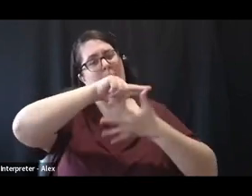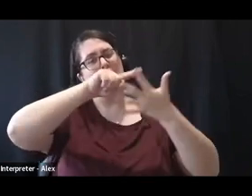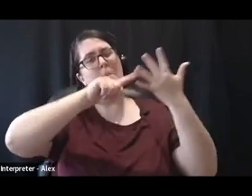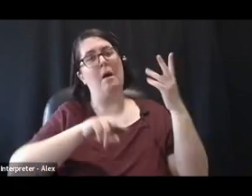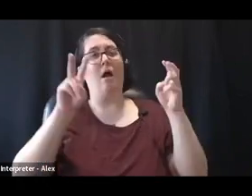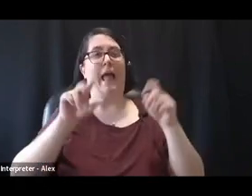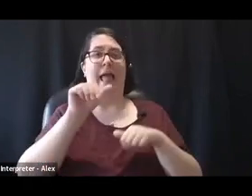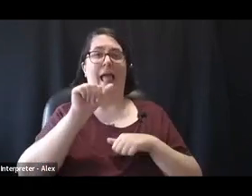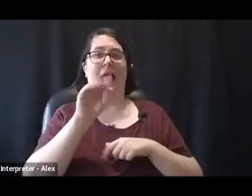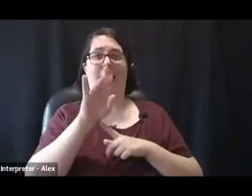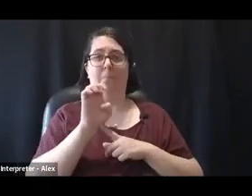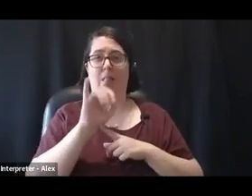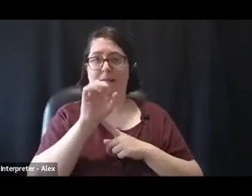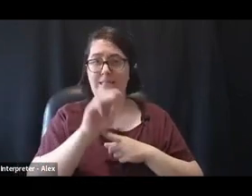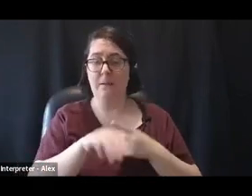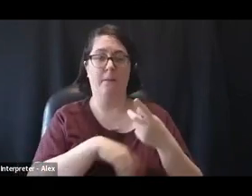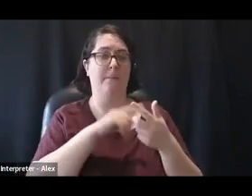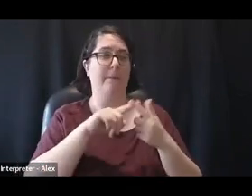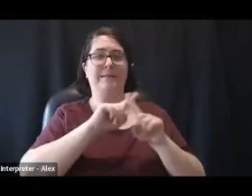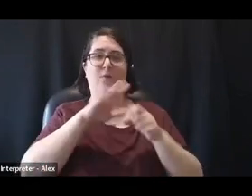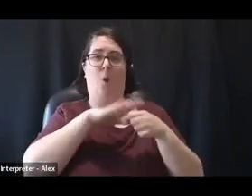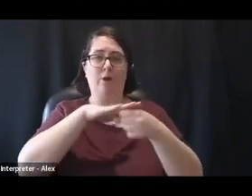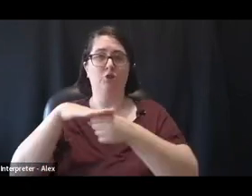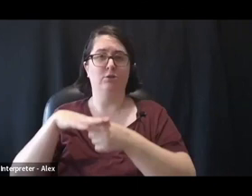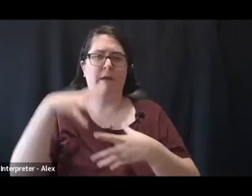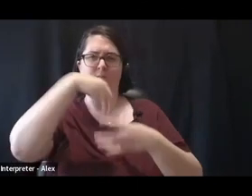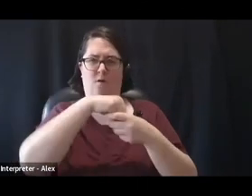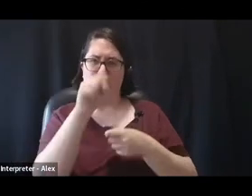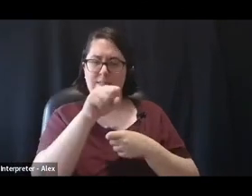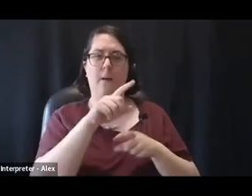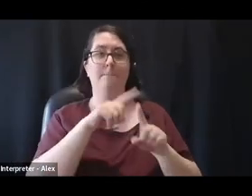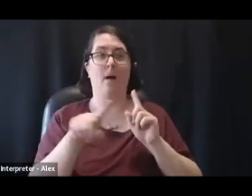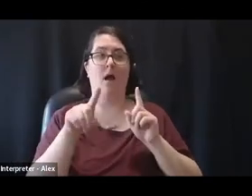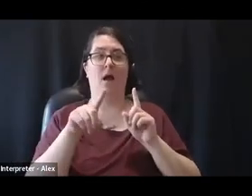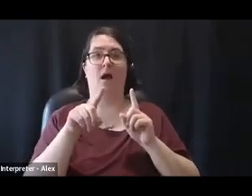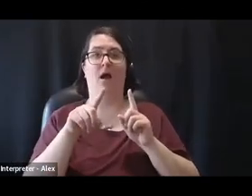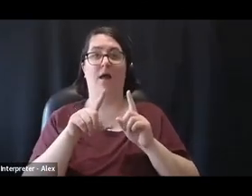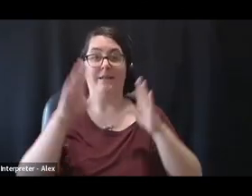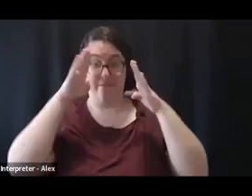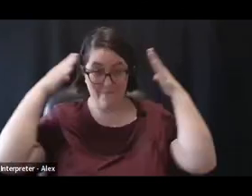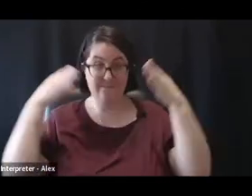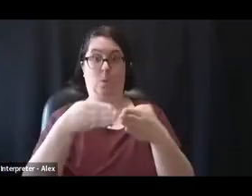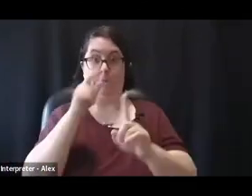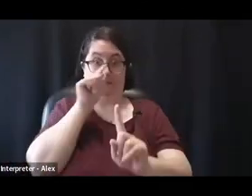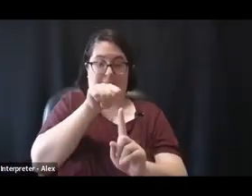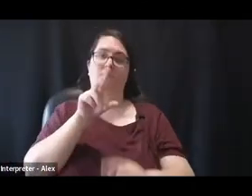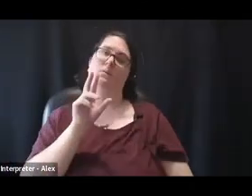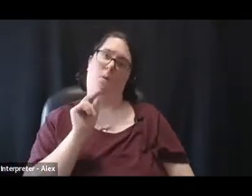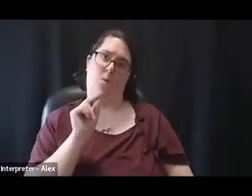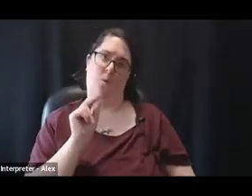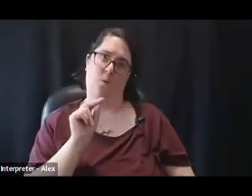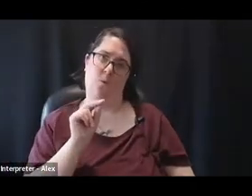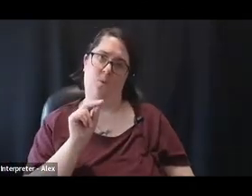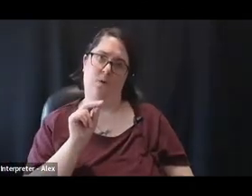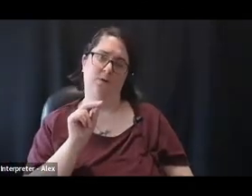ableism, other forms of oppression are in that solar system, but they are not the center of that